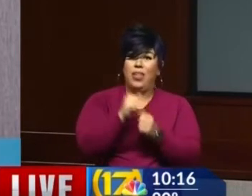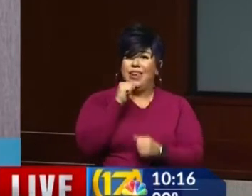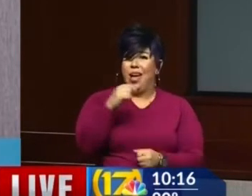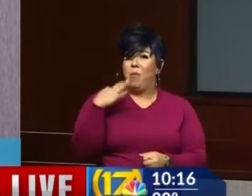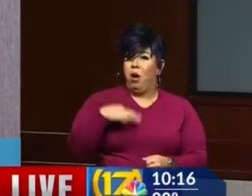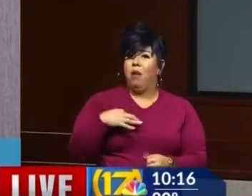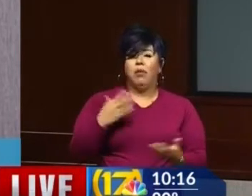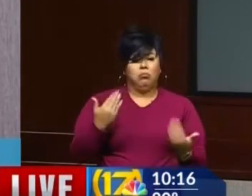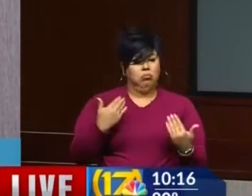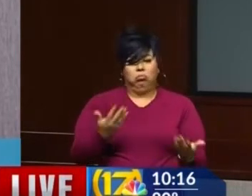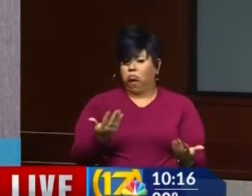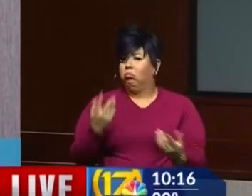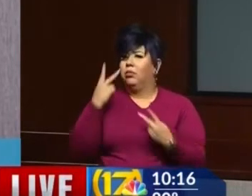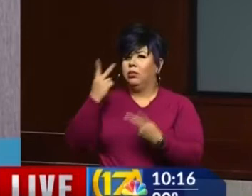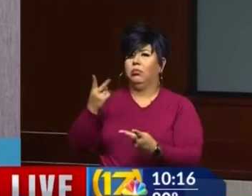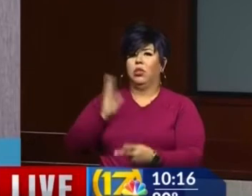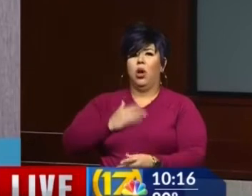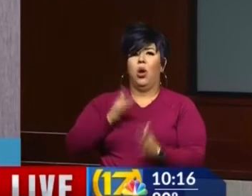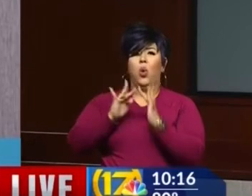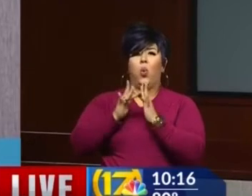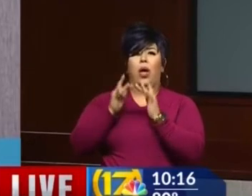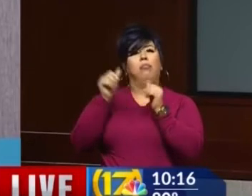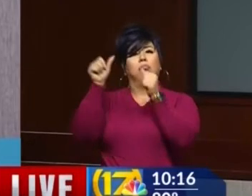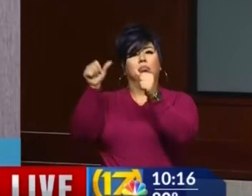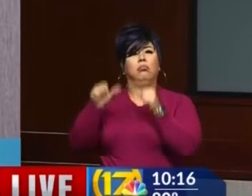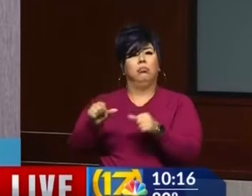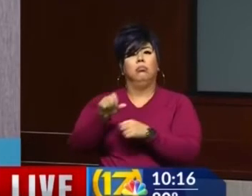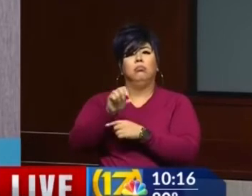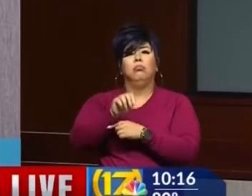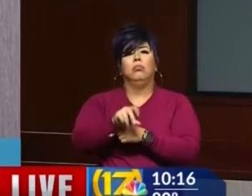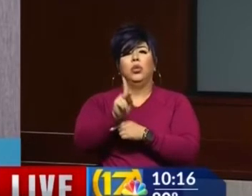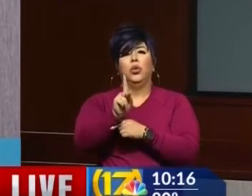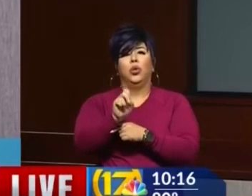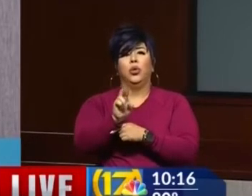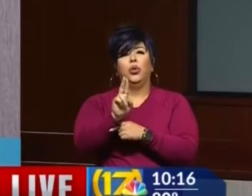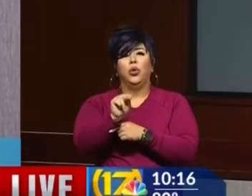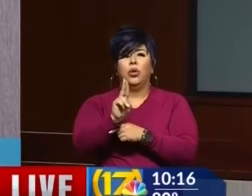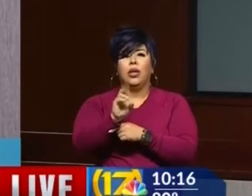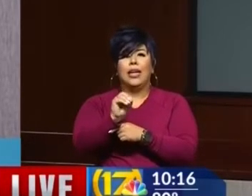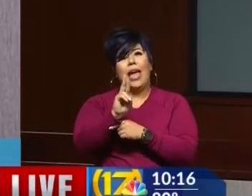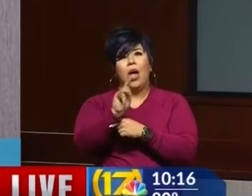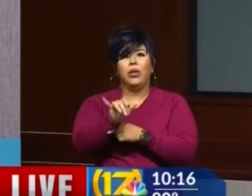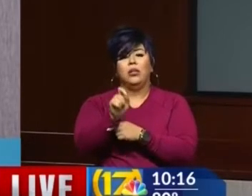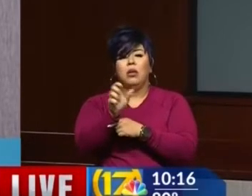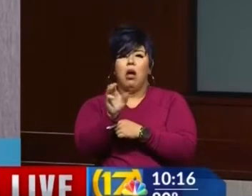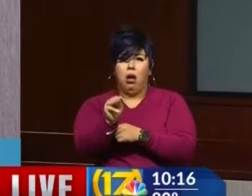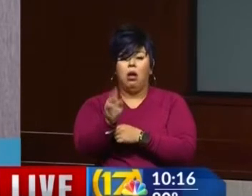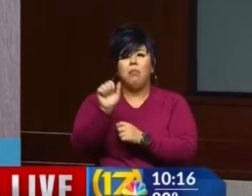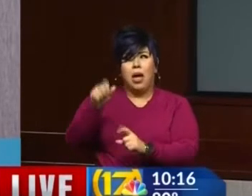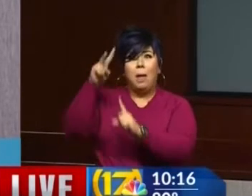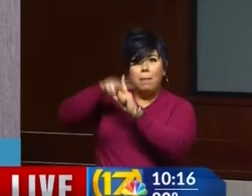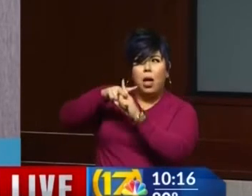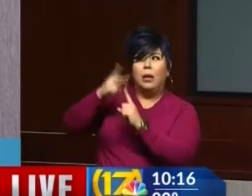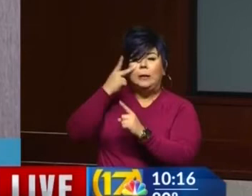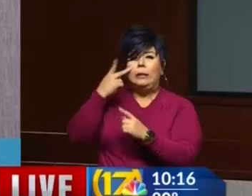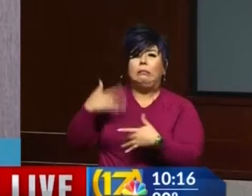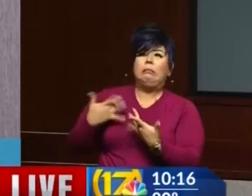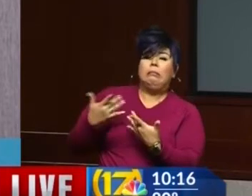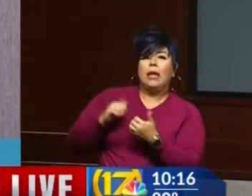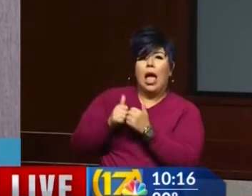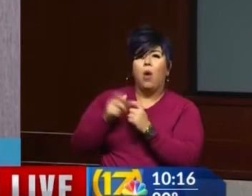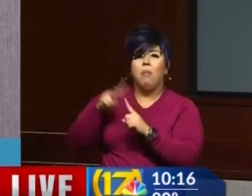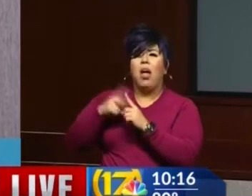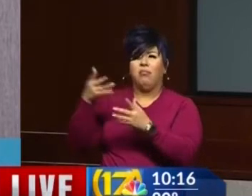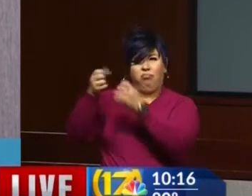visit kerncounty.com to see details on how you may apply and receive a grant.